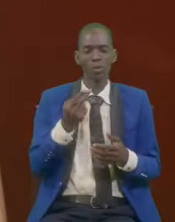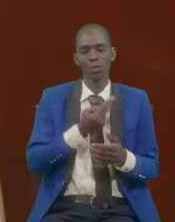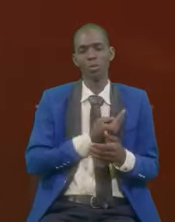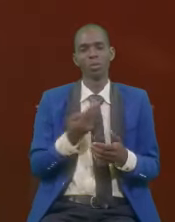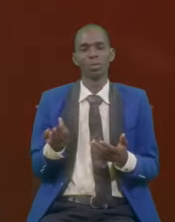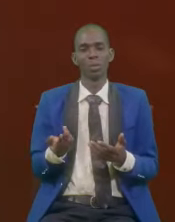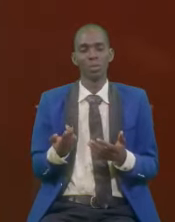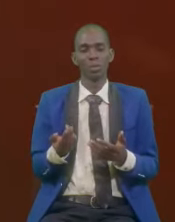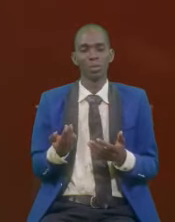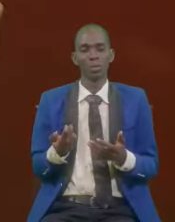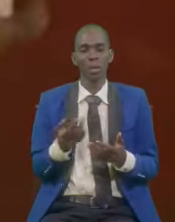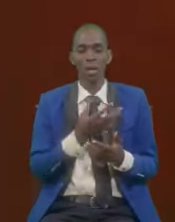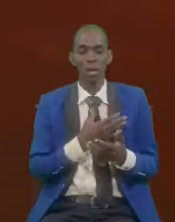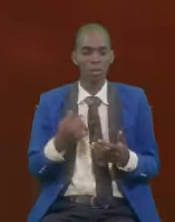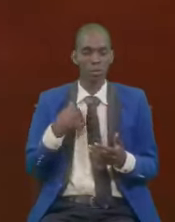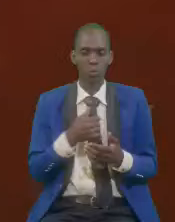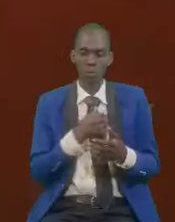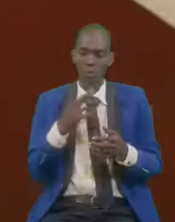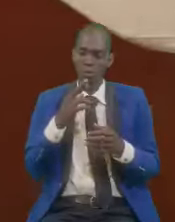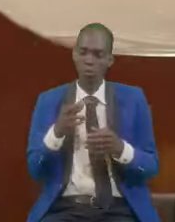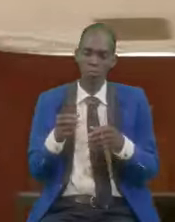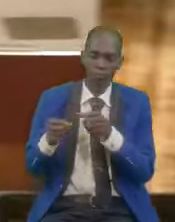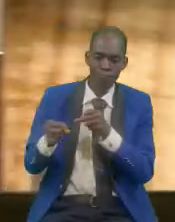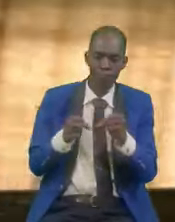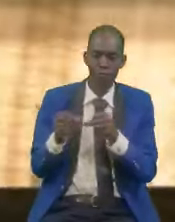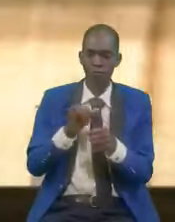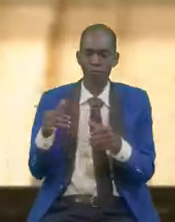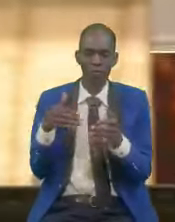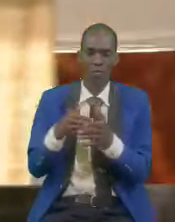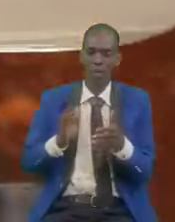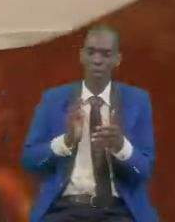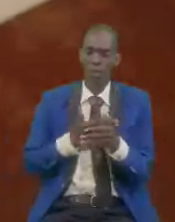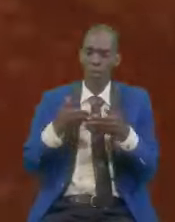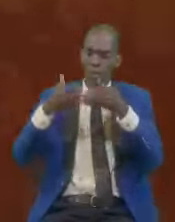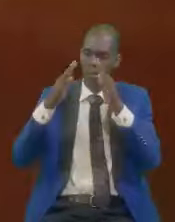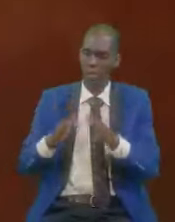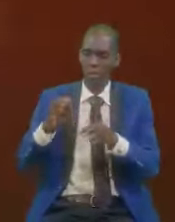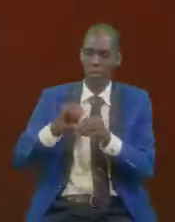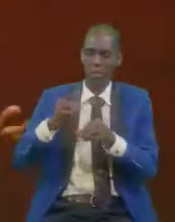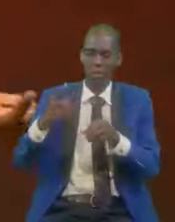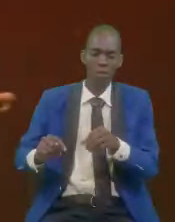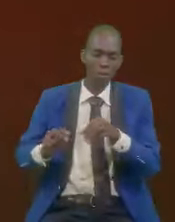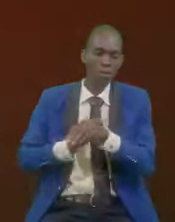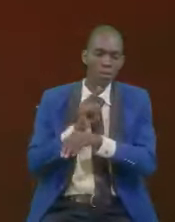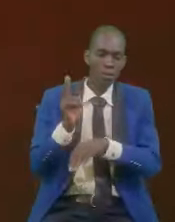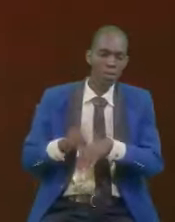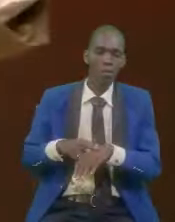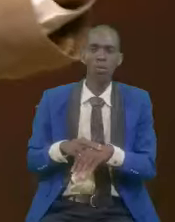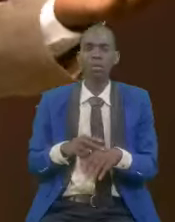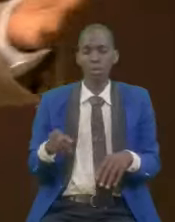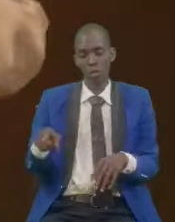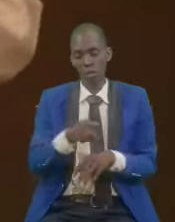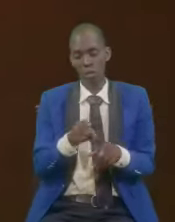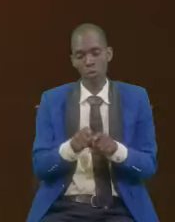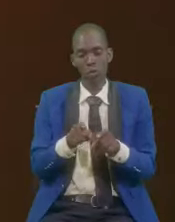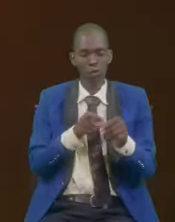themselves too. We fight against our leaders in the nation, they fight against their leader too.